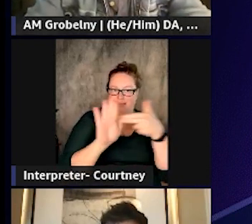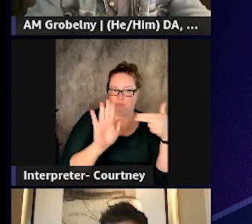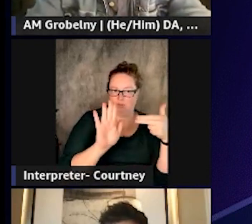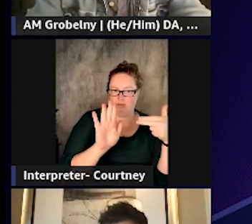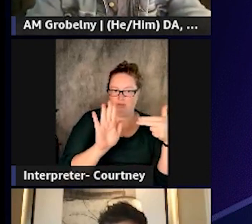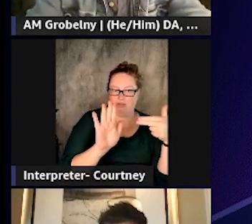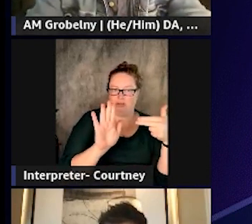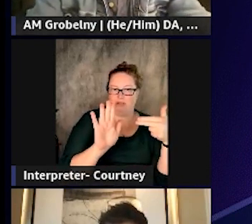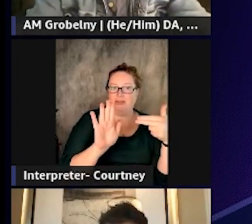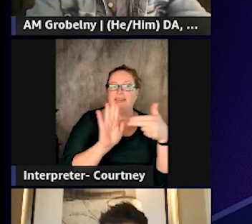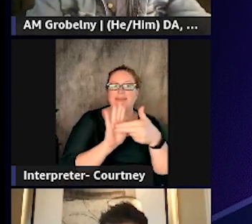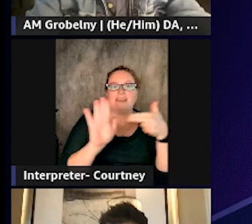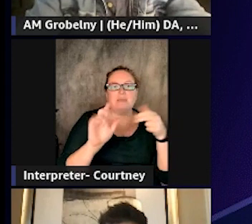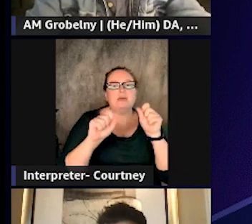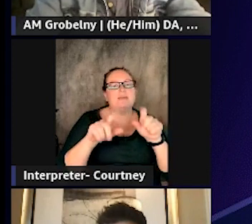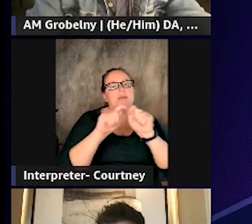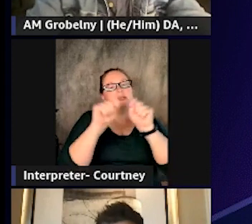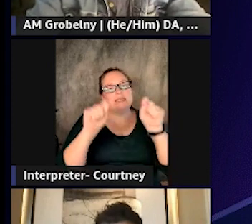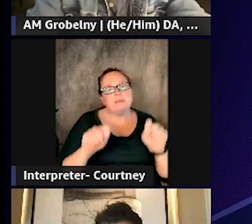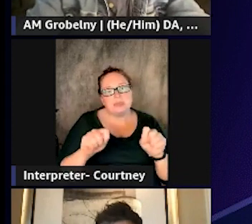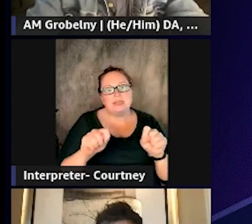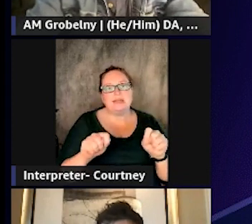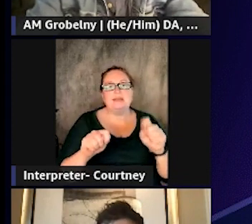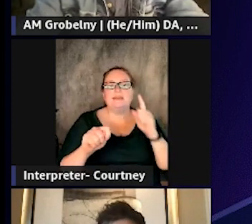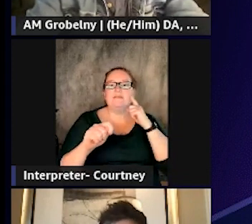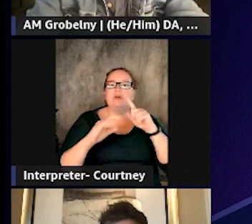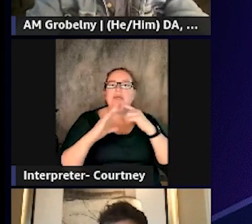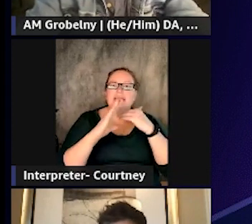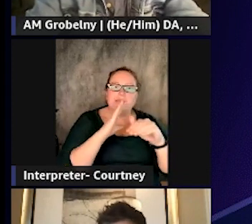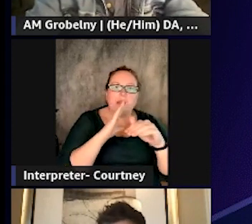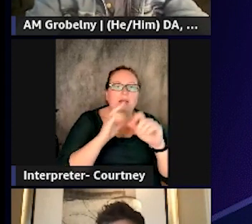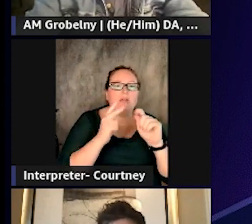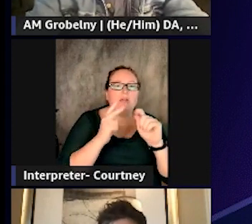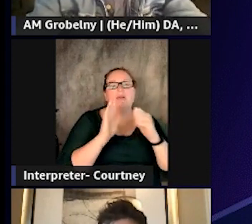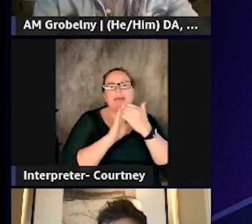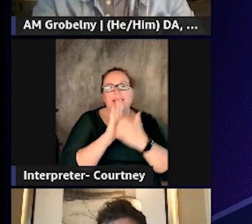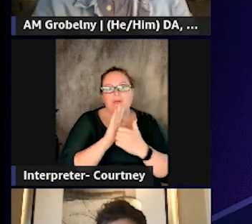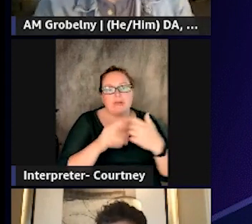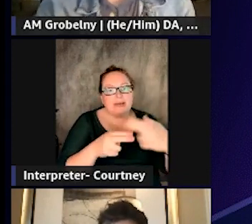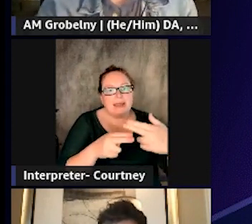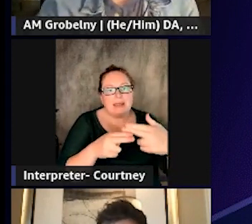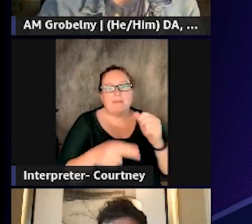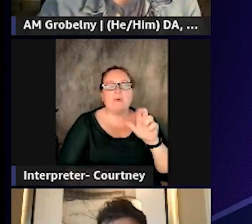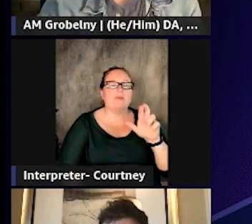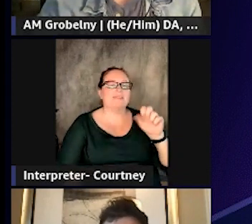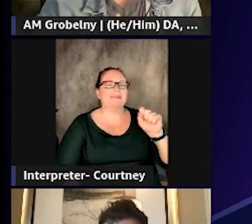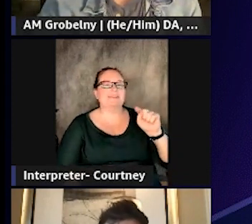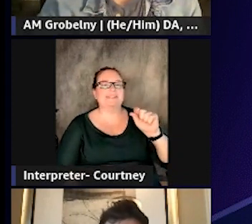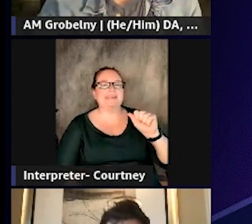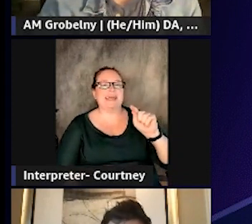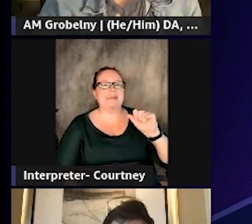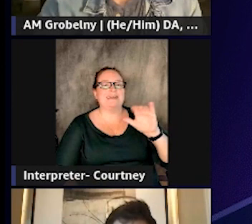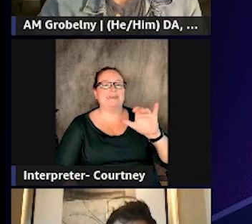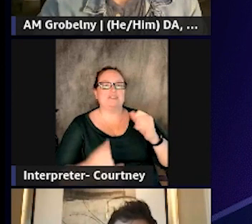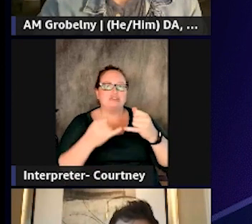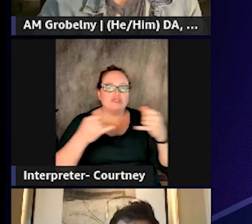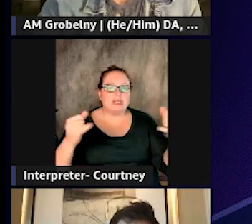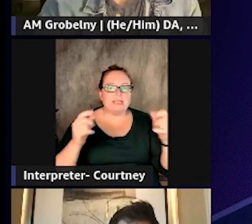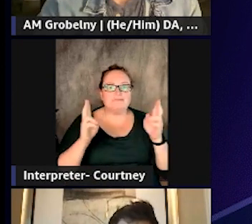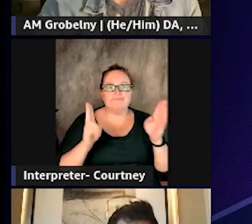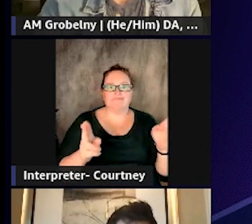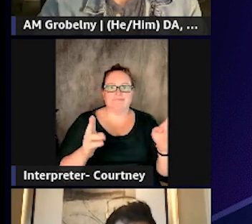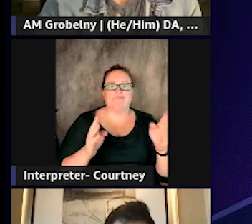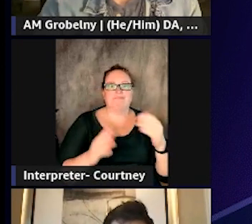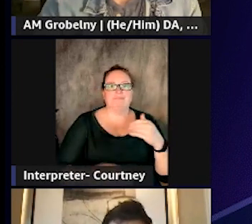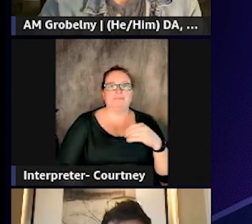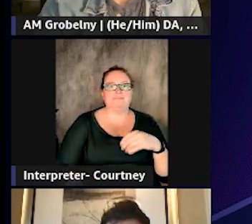a template from the email or the account name, or it can be a static string that you provide with configuration. Okay. And